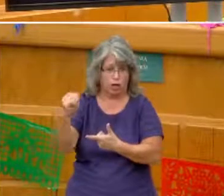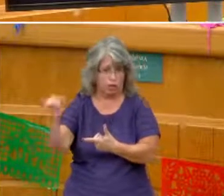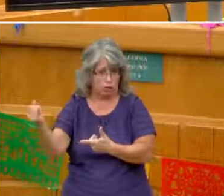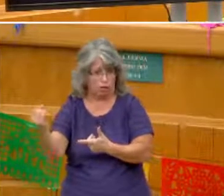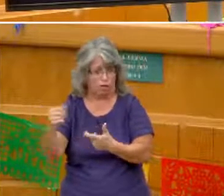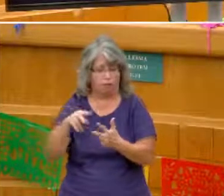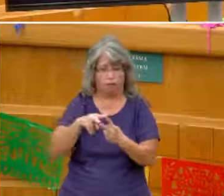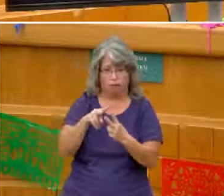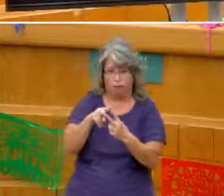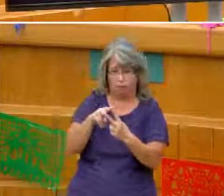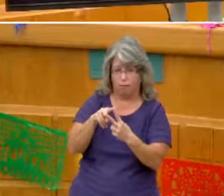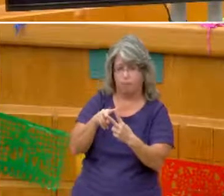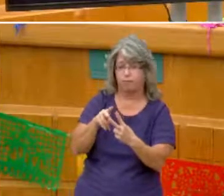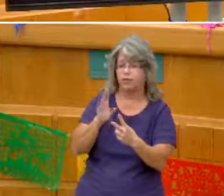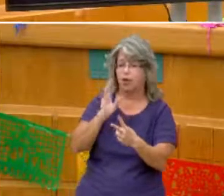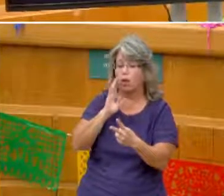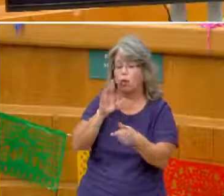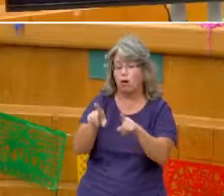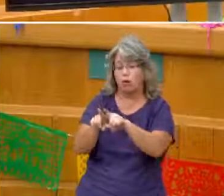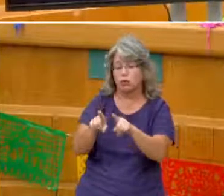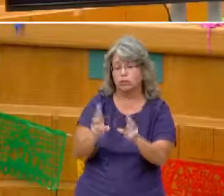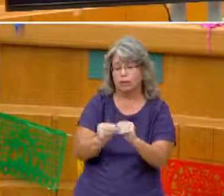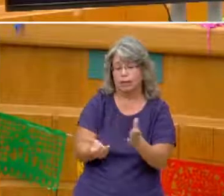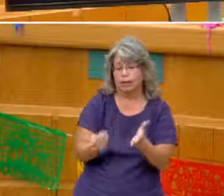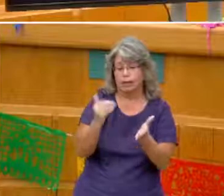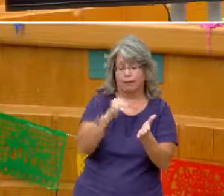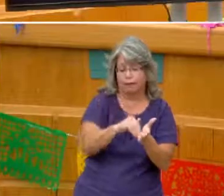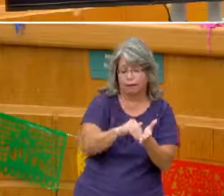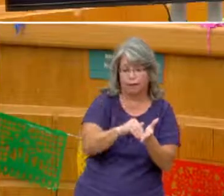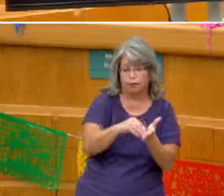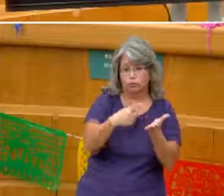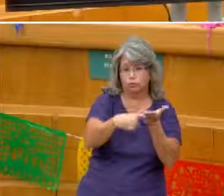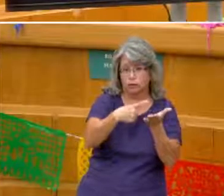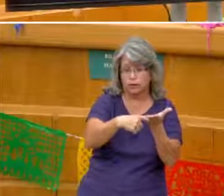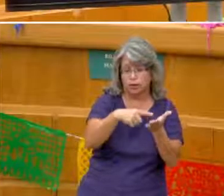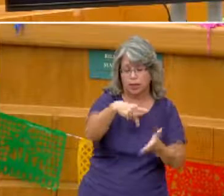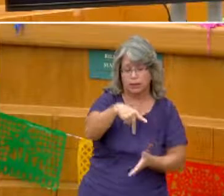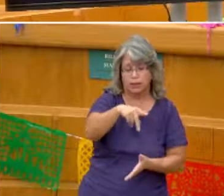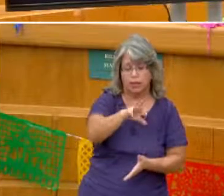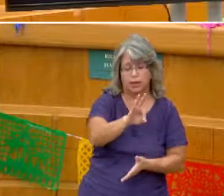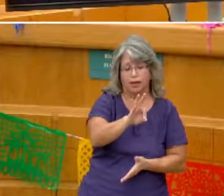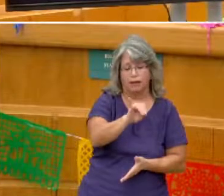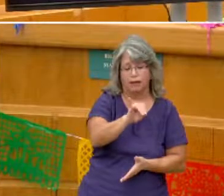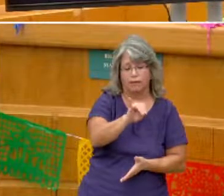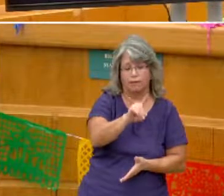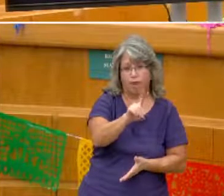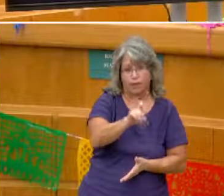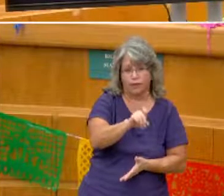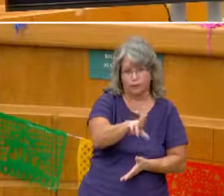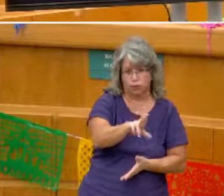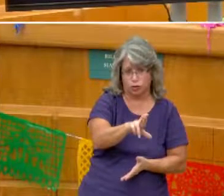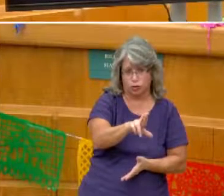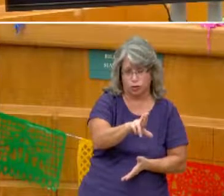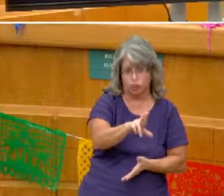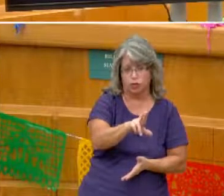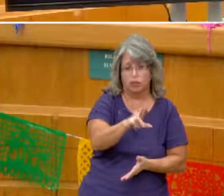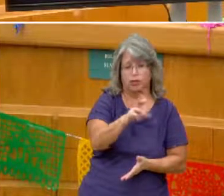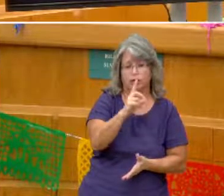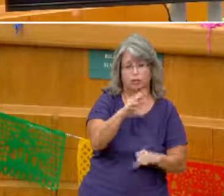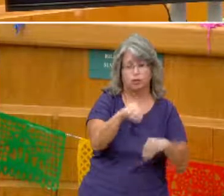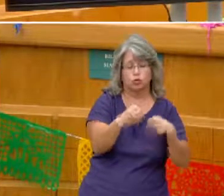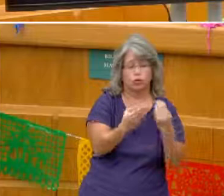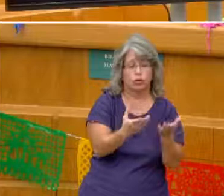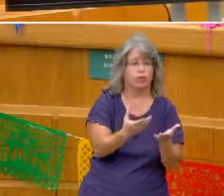October 26th to discuss Pfizer's request to authorize its COVID-19 shots for those ages 5